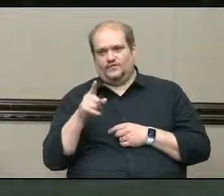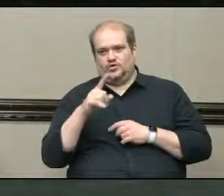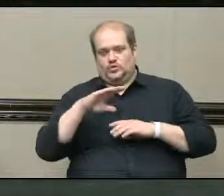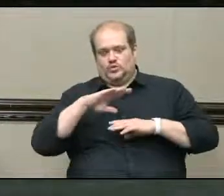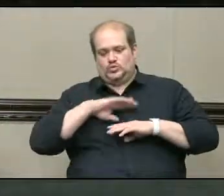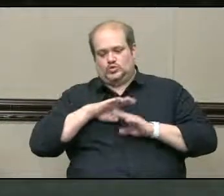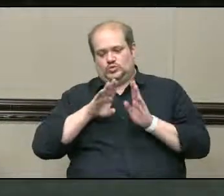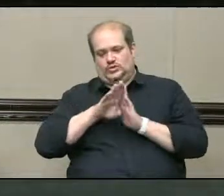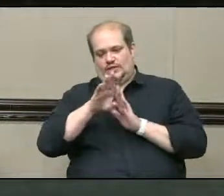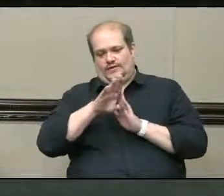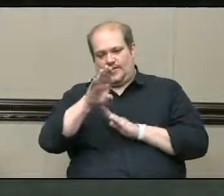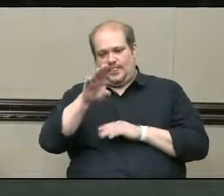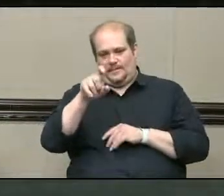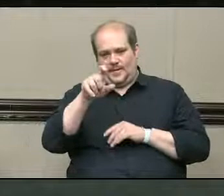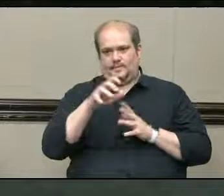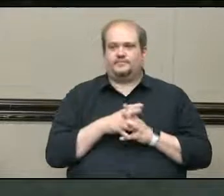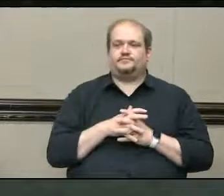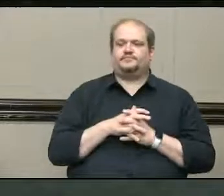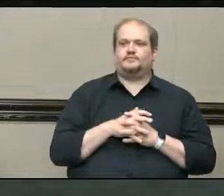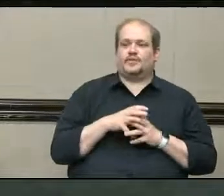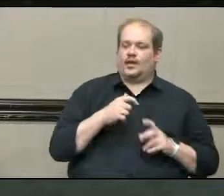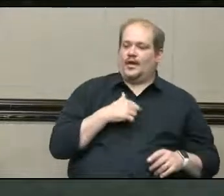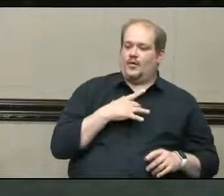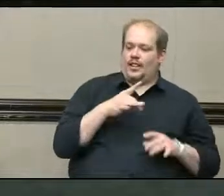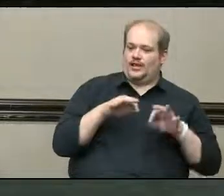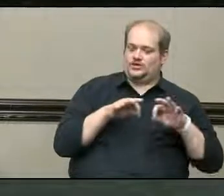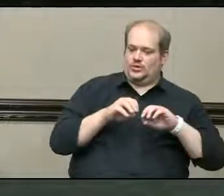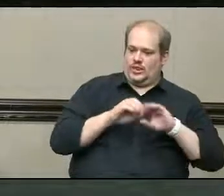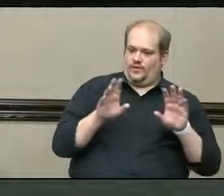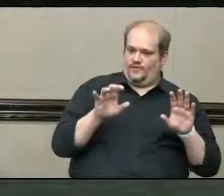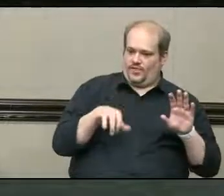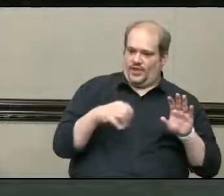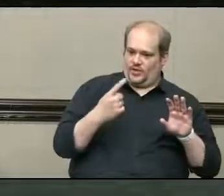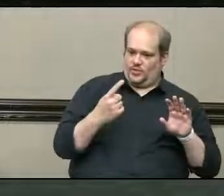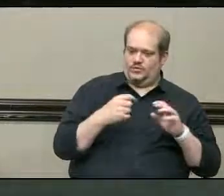the development? I would like to clarify that one.